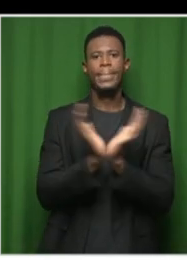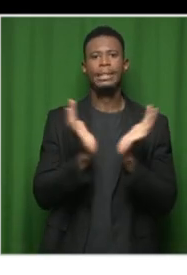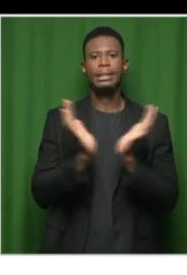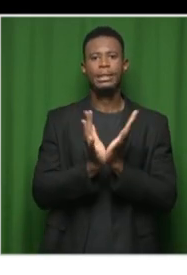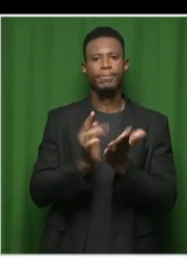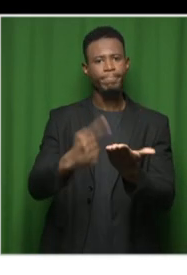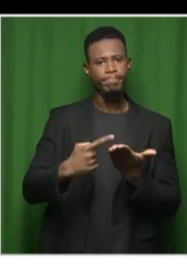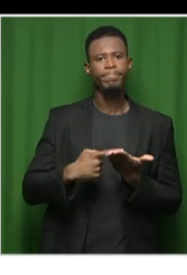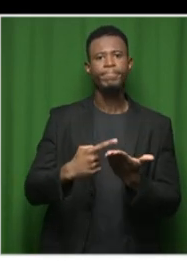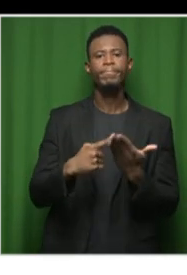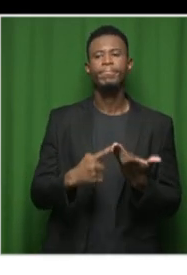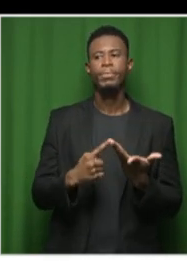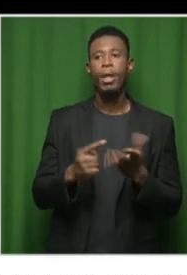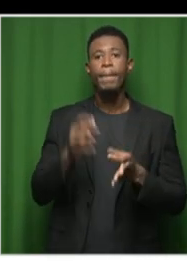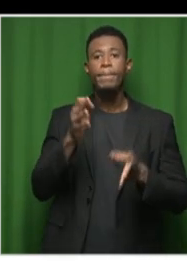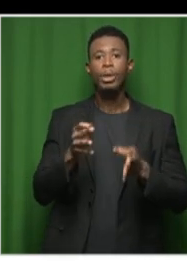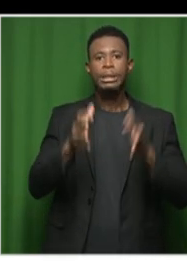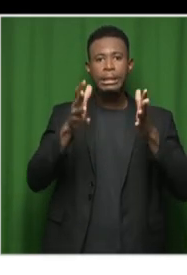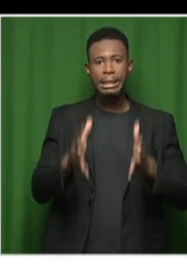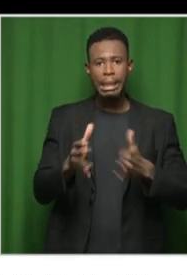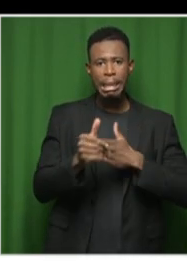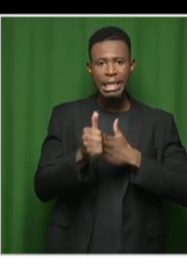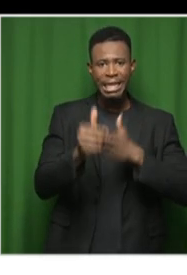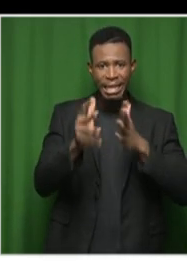so that we can have consensus